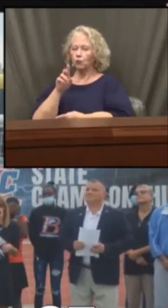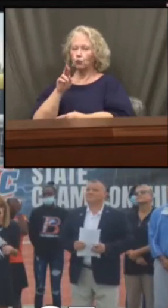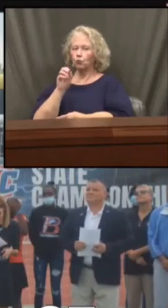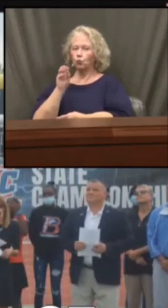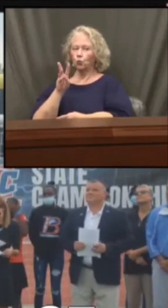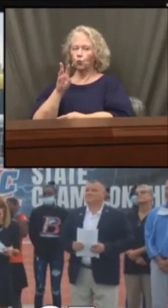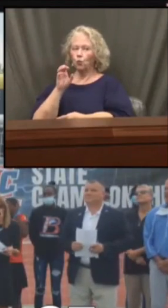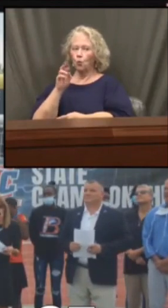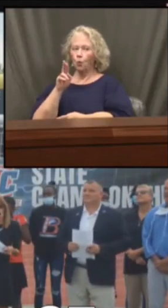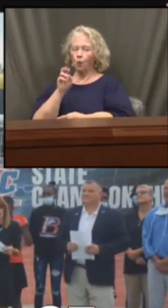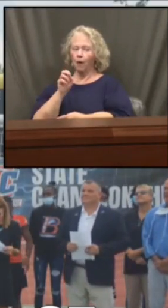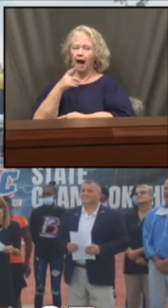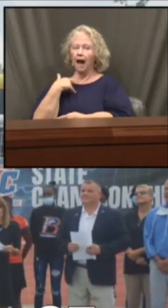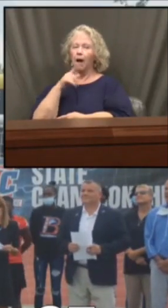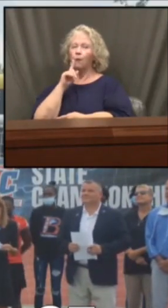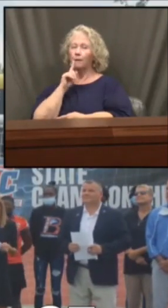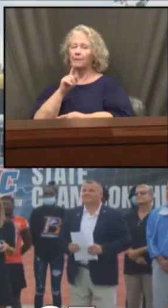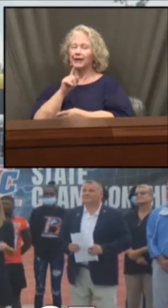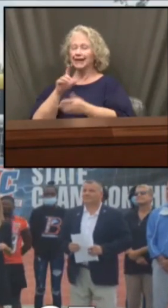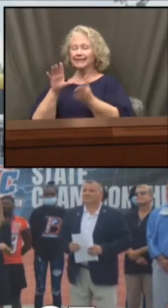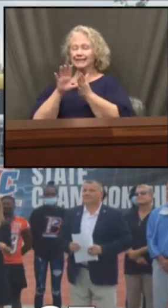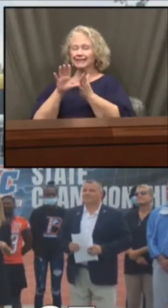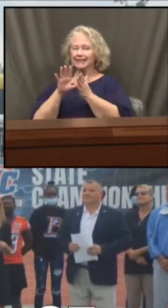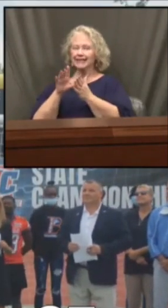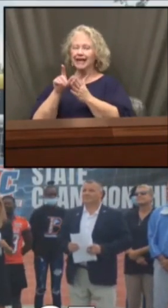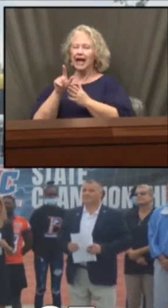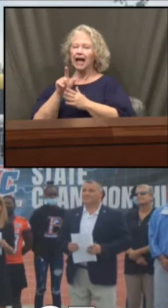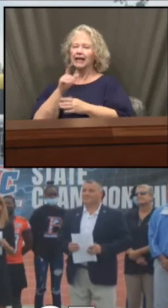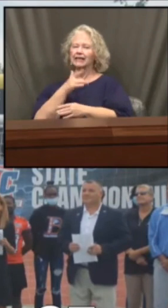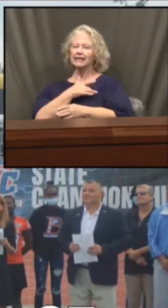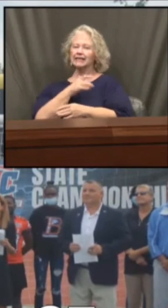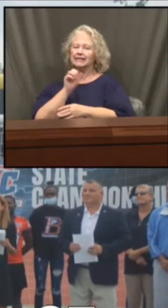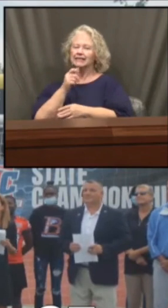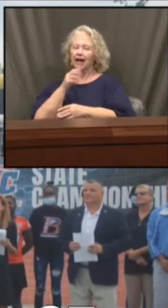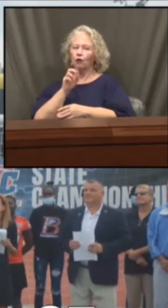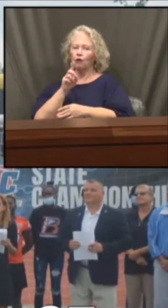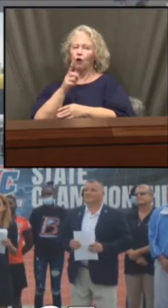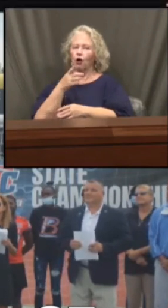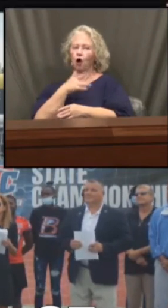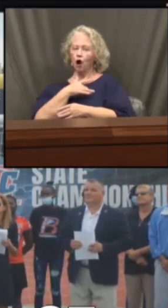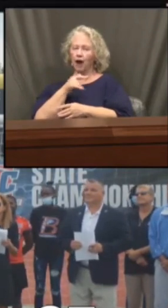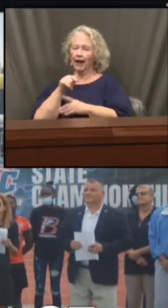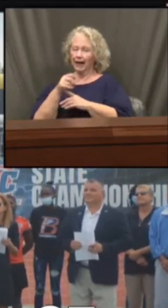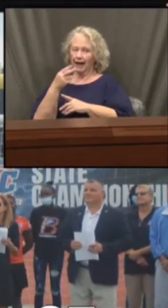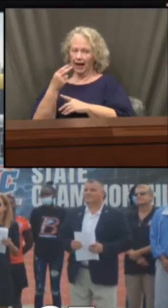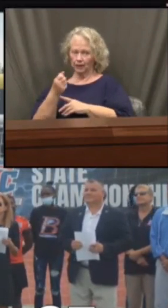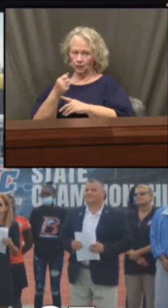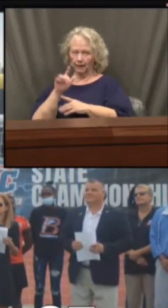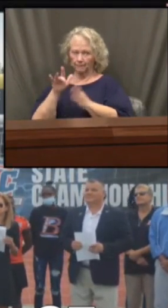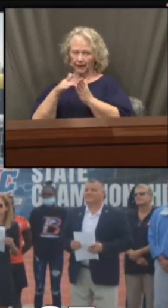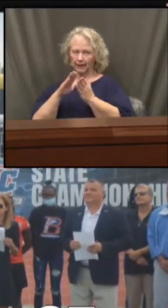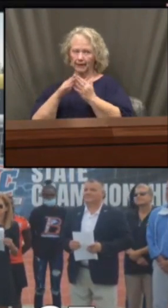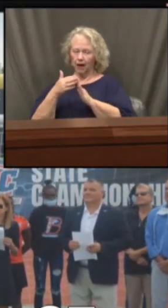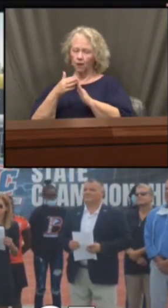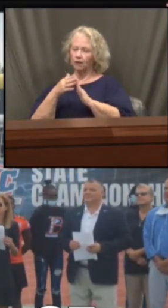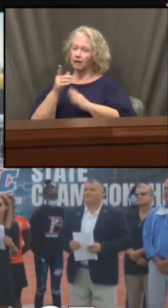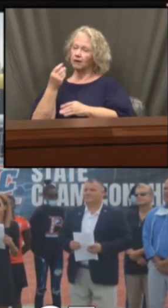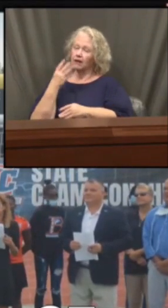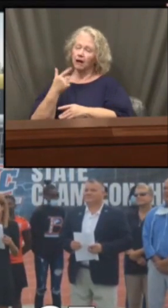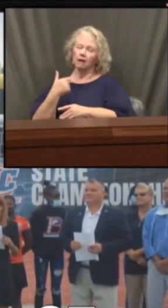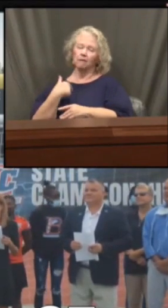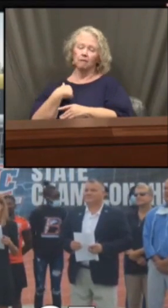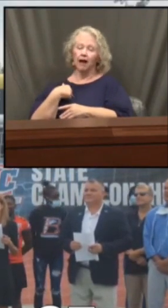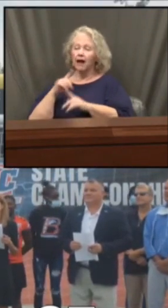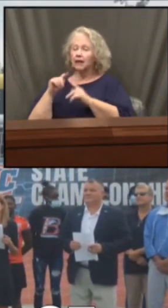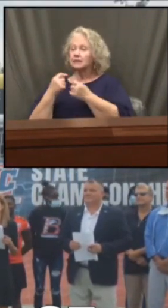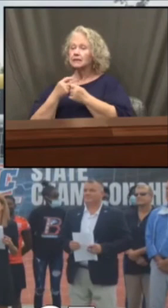up-and-coming senior at Xavier High School in Middletown. After a long year without football, I could say my coaches, teammates, and I could not be more excited to